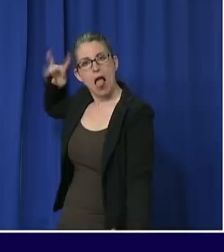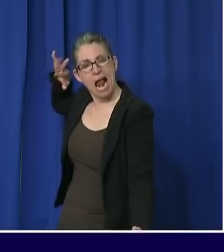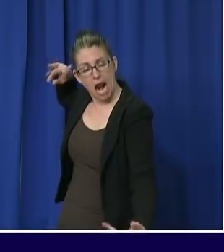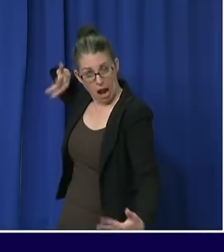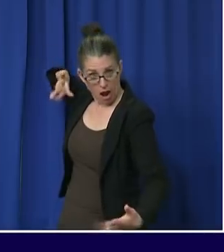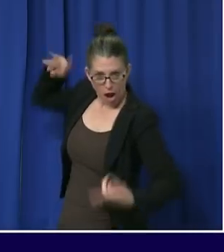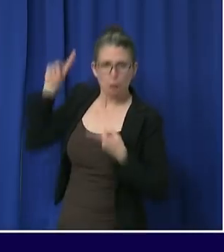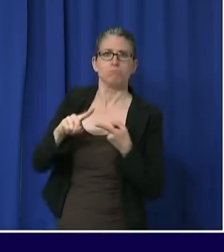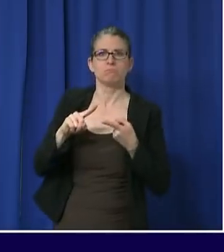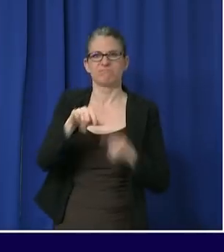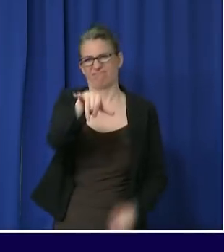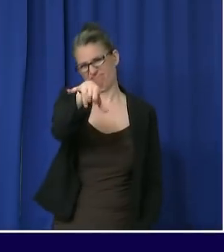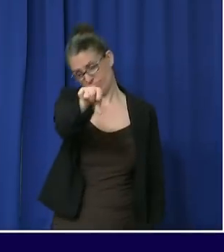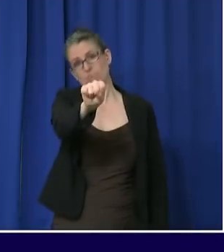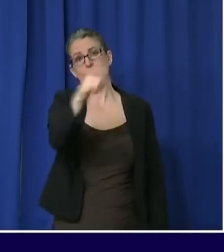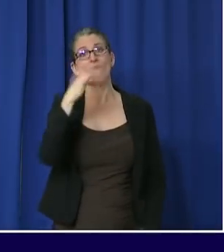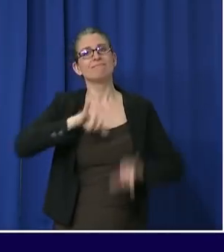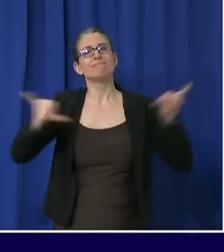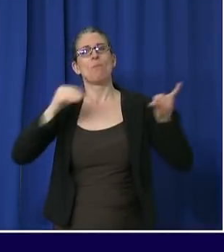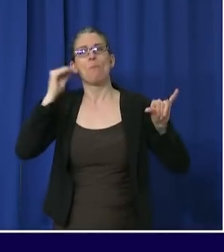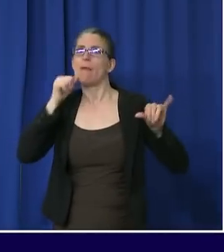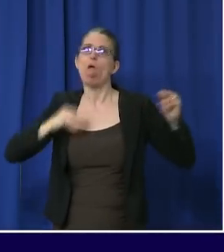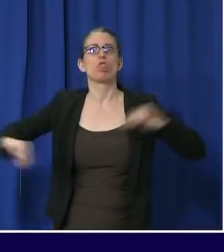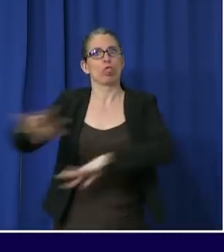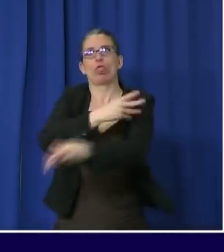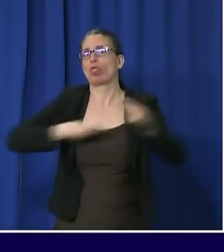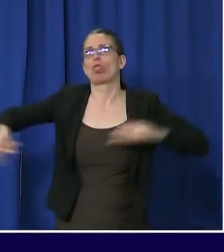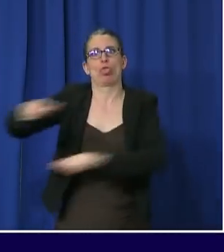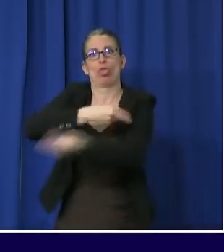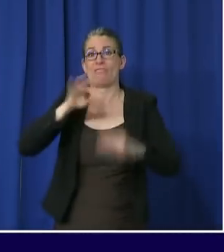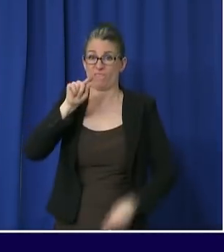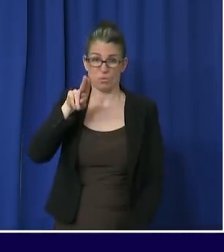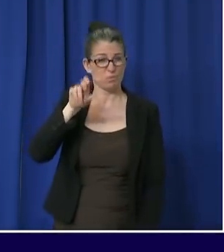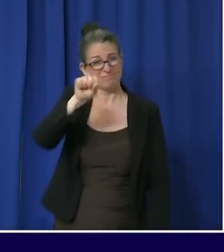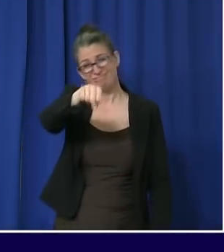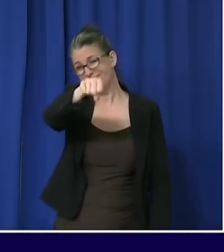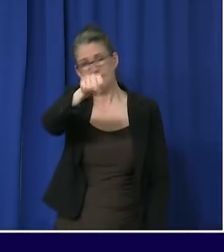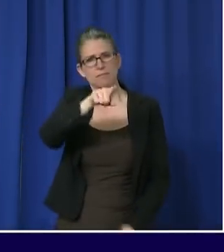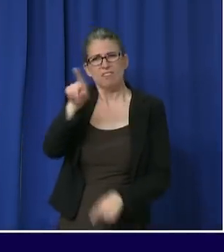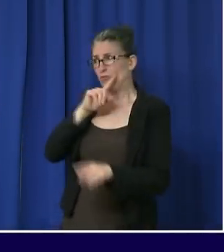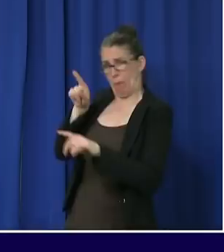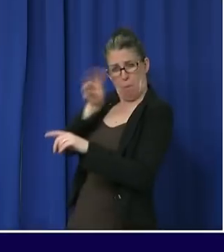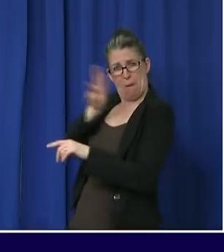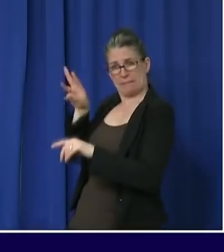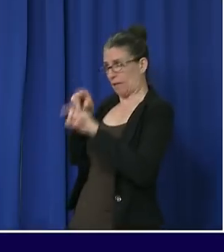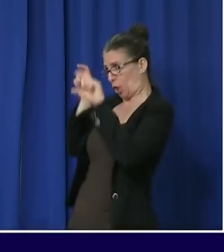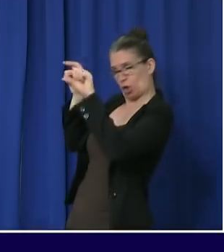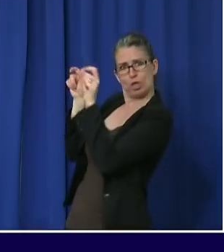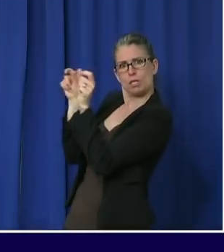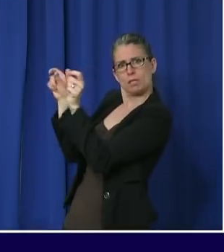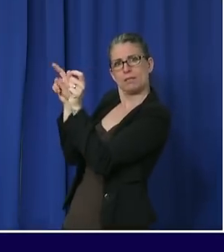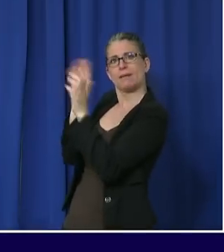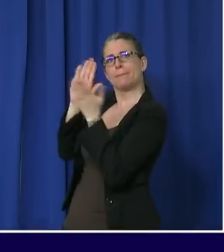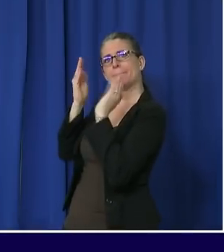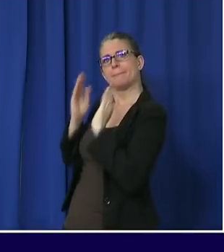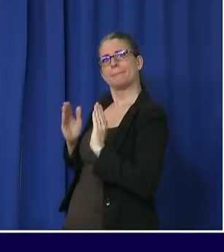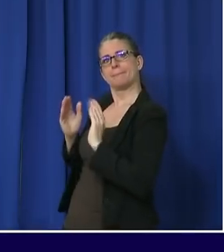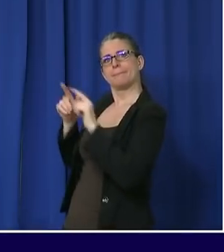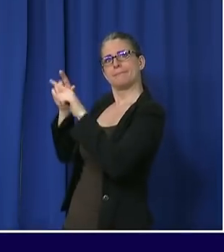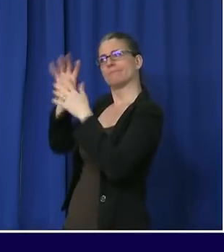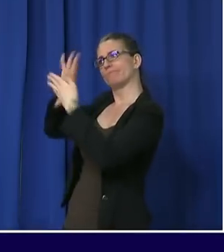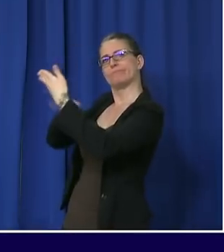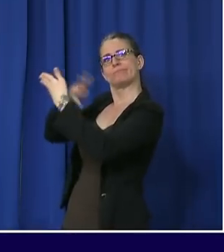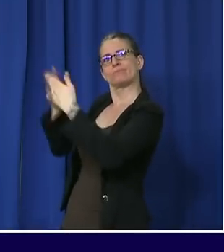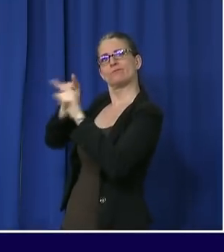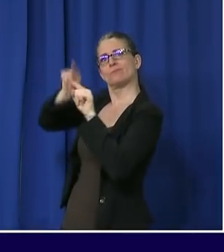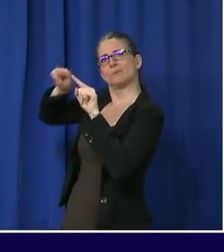very first box on the upper rows, the left hand and the right hand, you will see that as a result of social distancing and